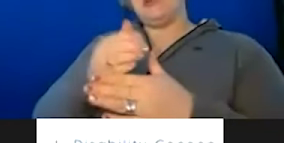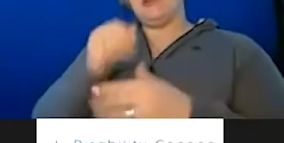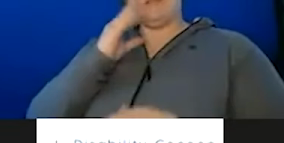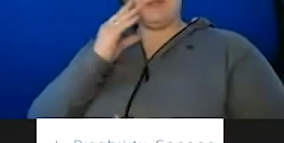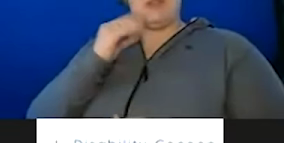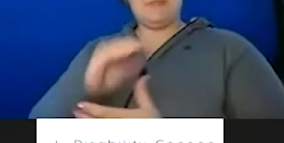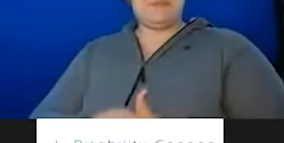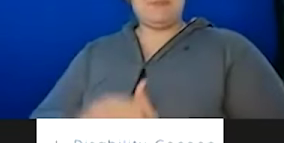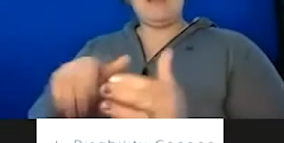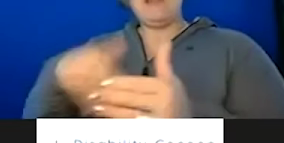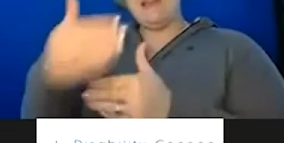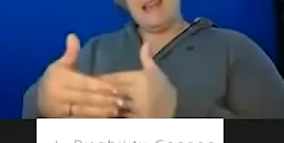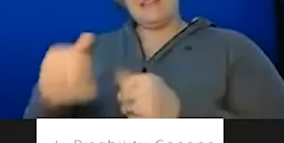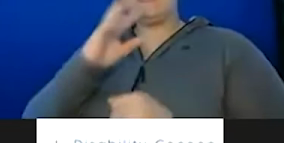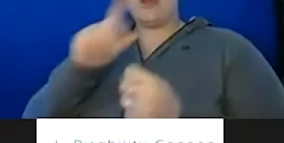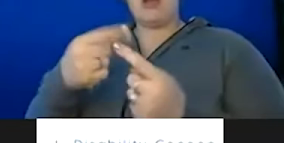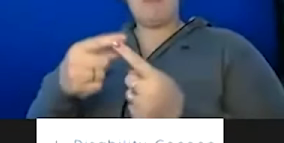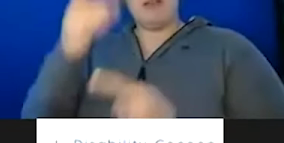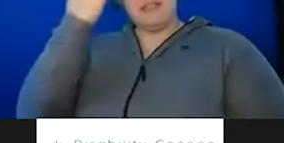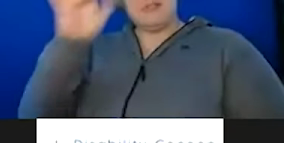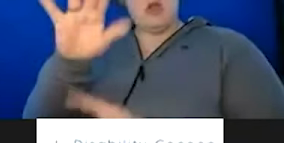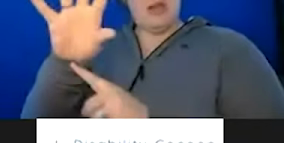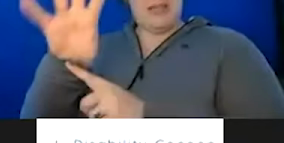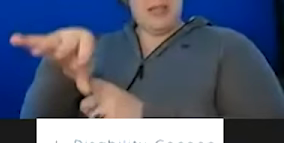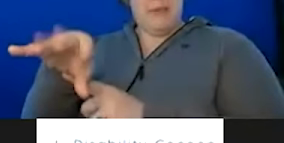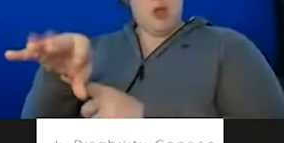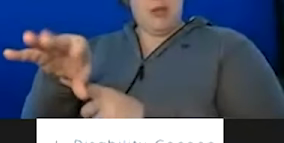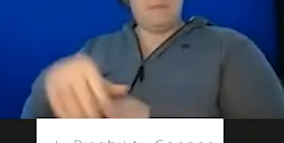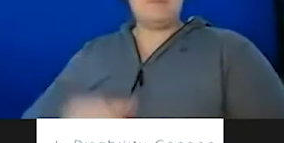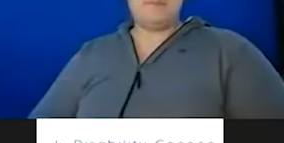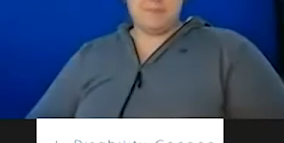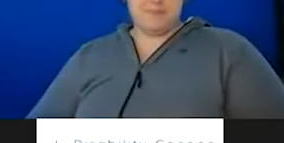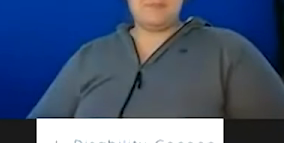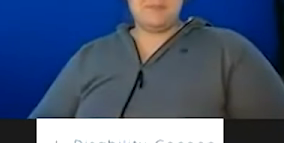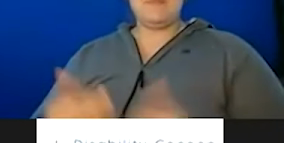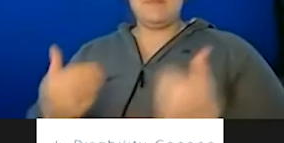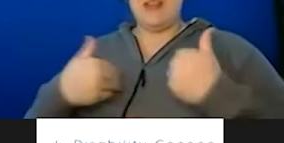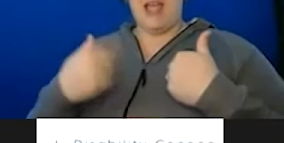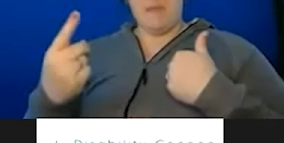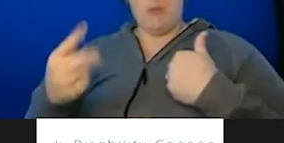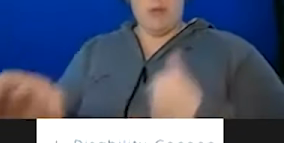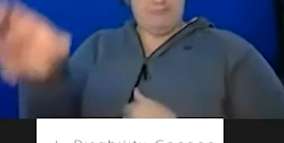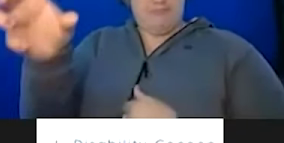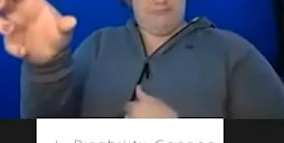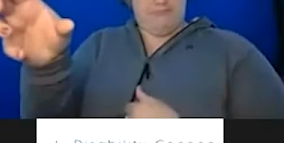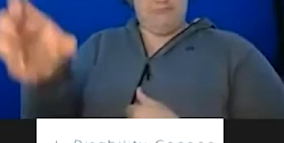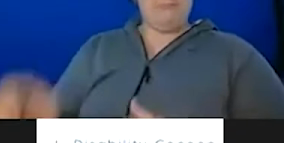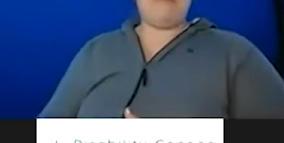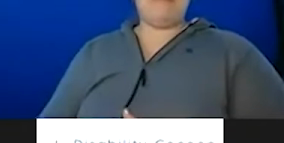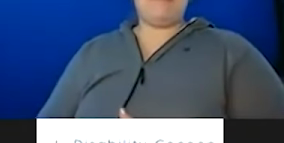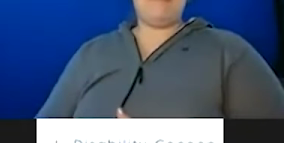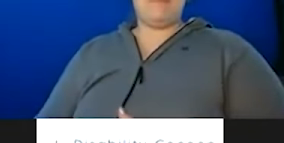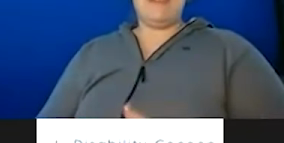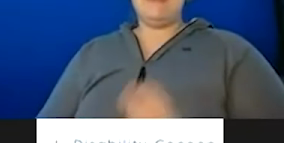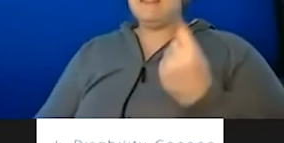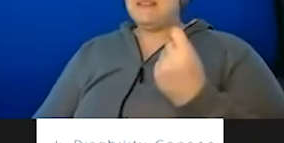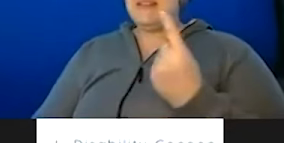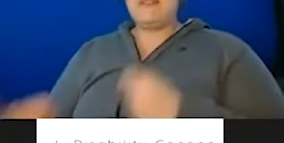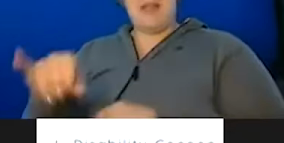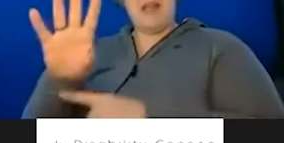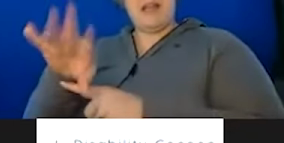smart cameras. And so we've actually got one here for you to look at. So I just want to point out that this camera does work.